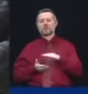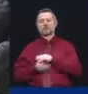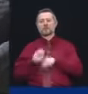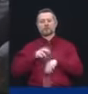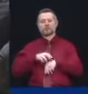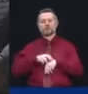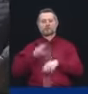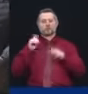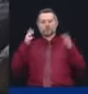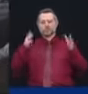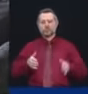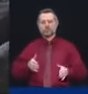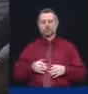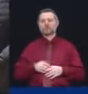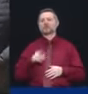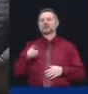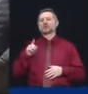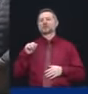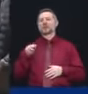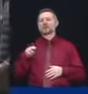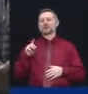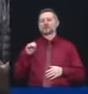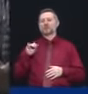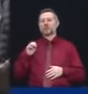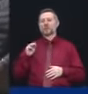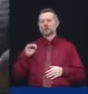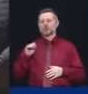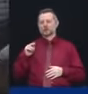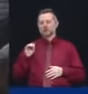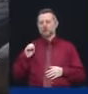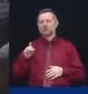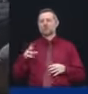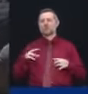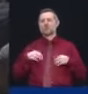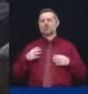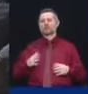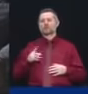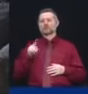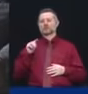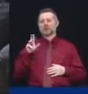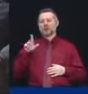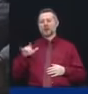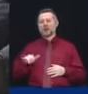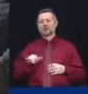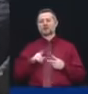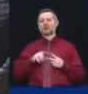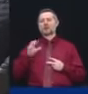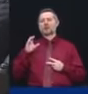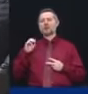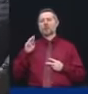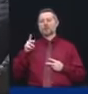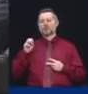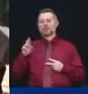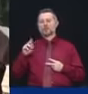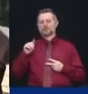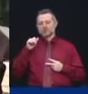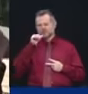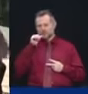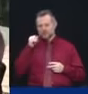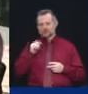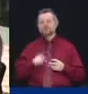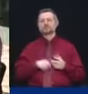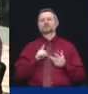Dan G.R. Martino, owner of Tully's Good Times and the Copper Top Tavern, is here. Tootie Lombard, State Fair Dairy